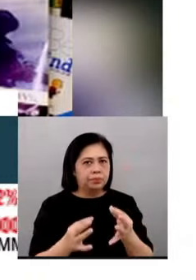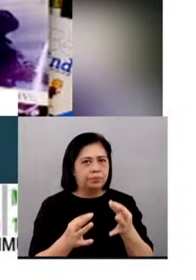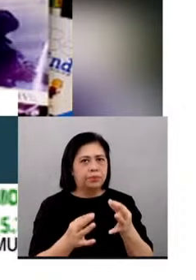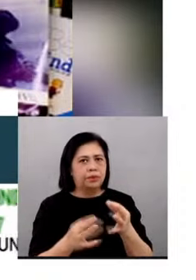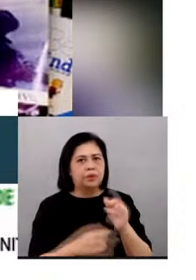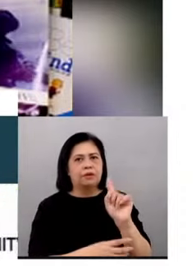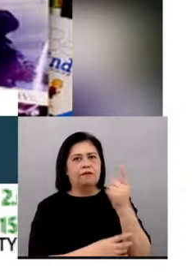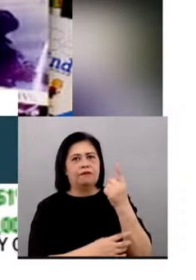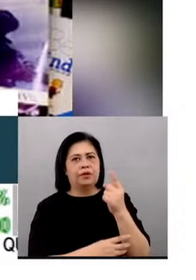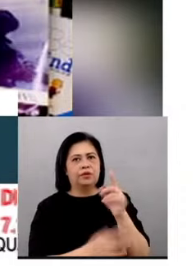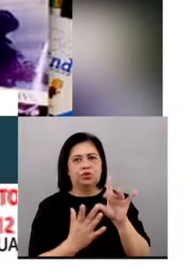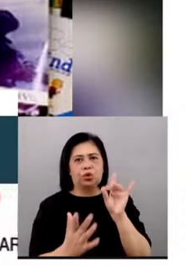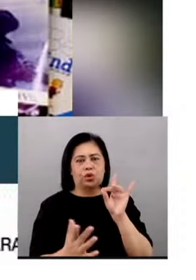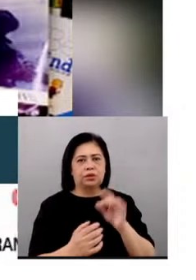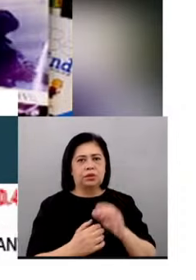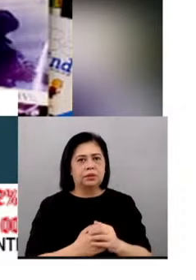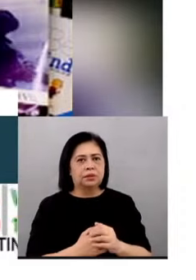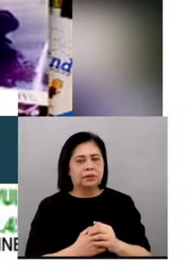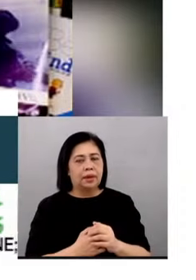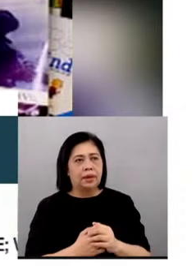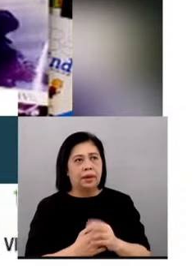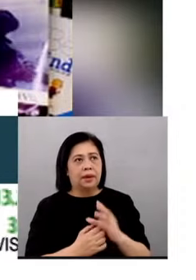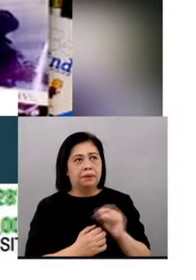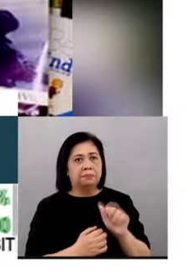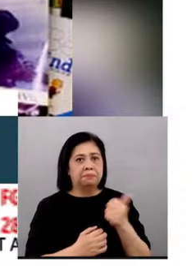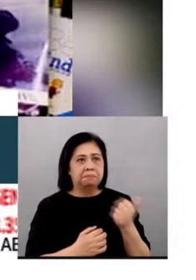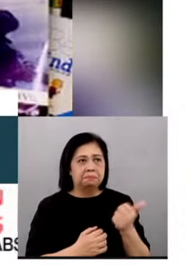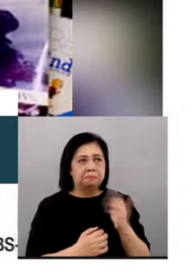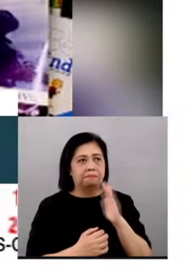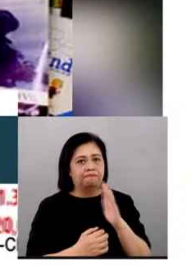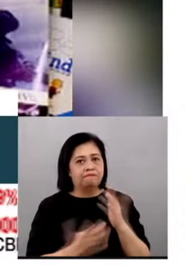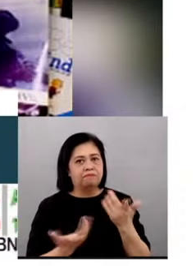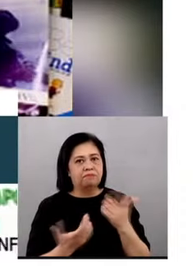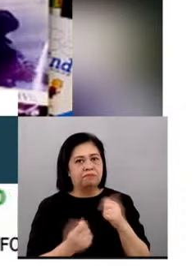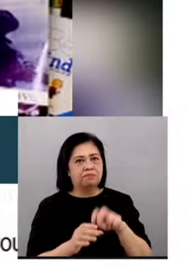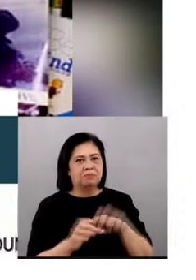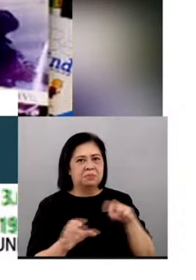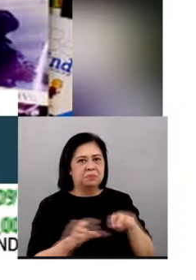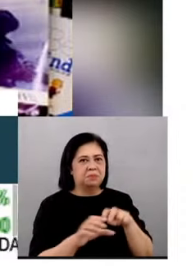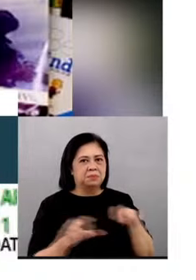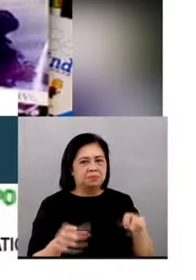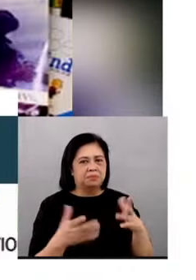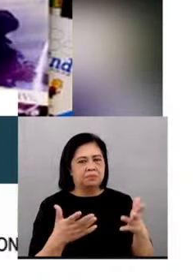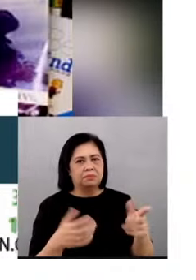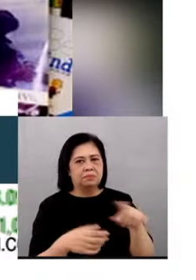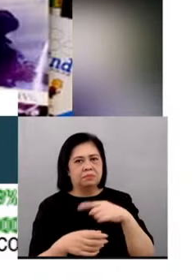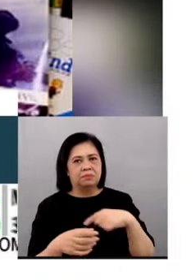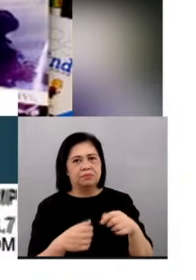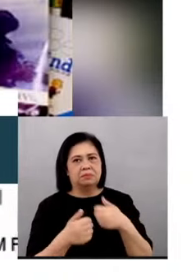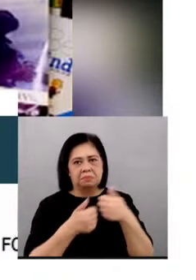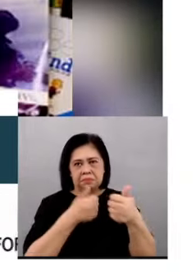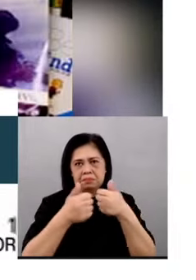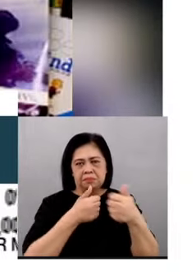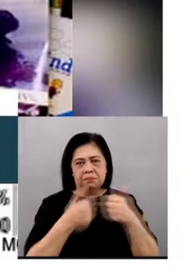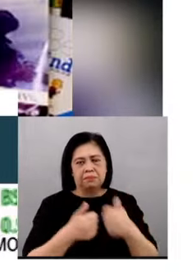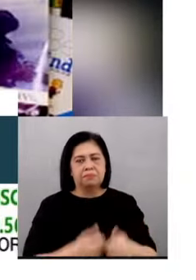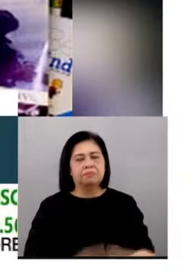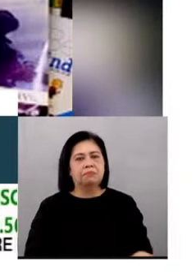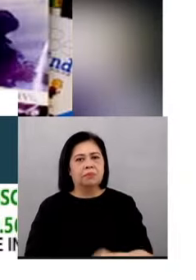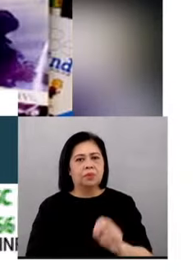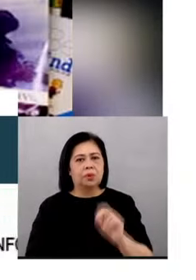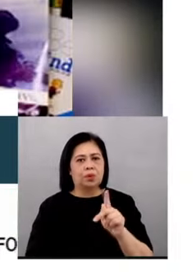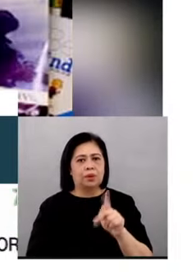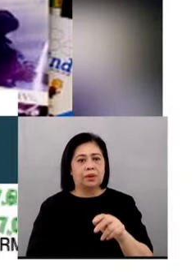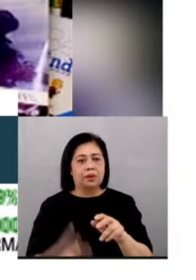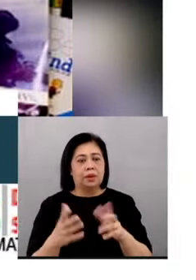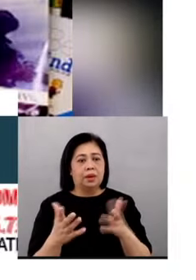choice. And others would just drop out of the race. I mean, all right. Going back to